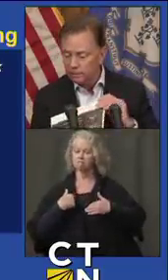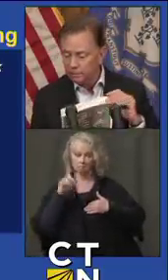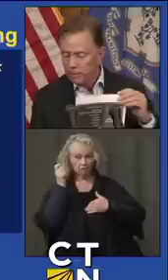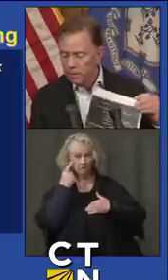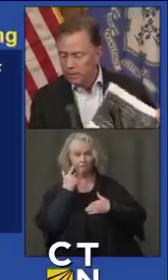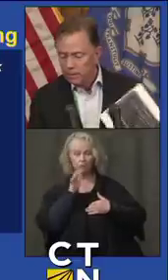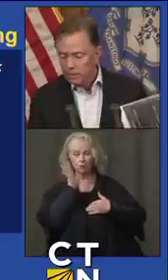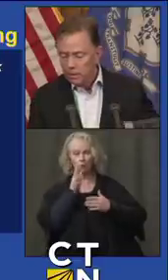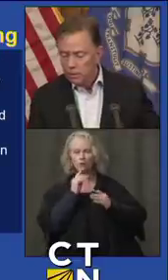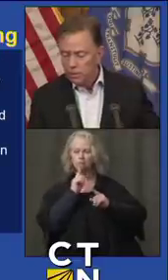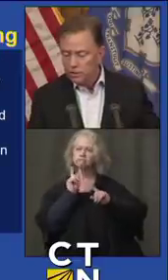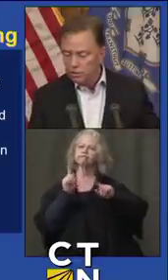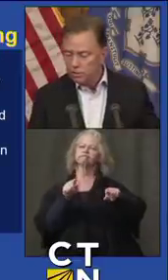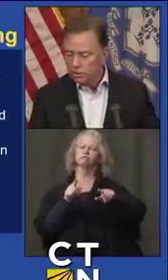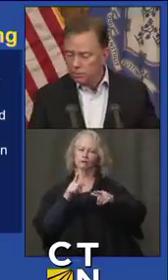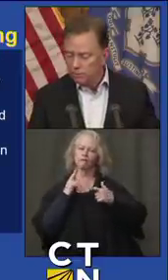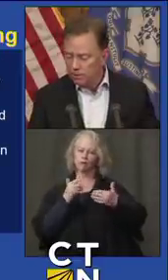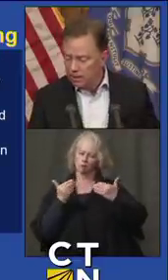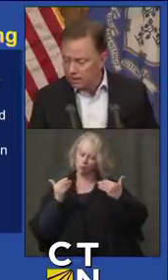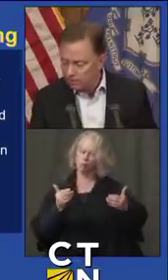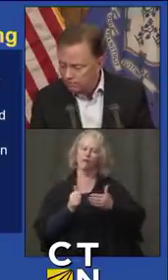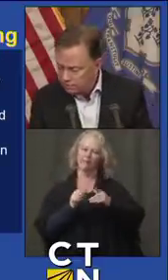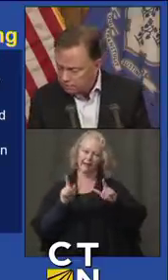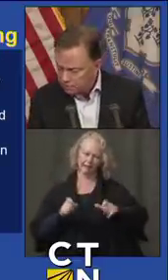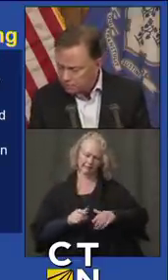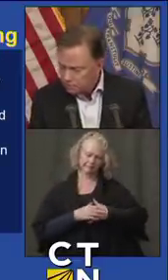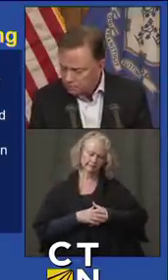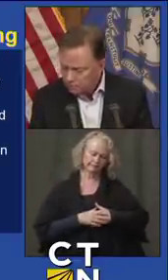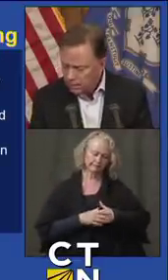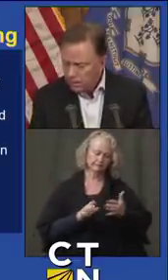today. Criteria number 5.